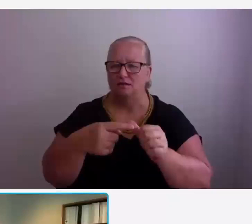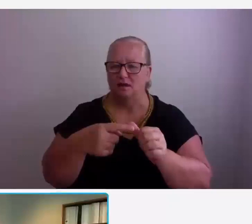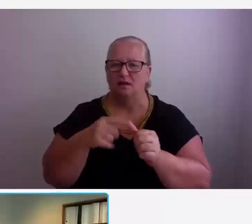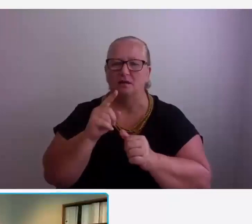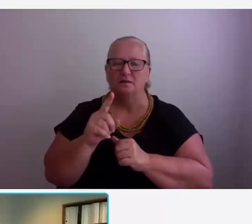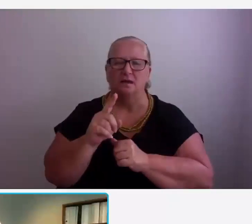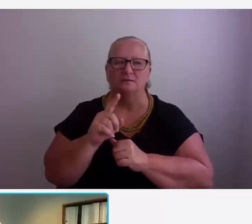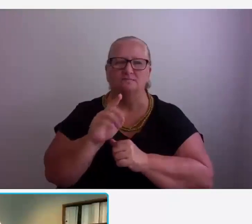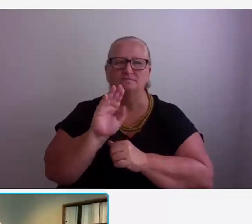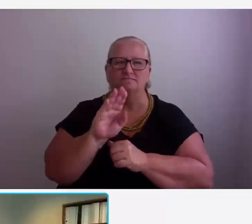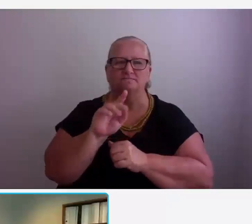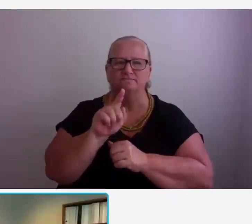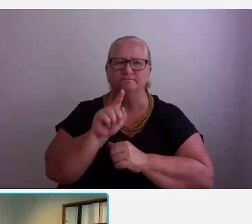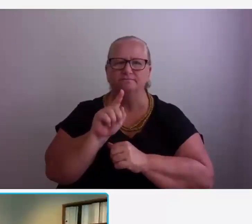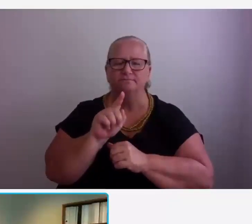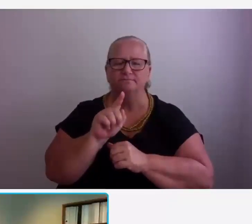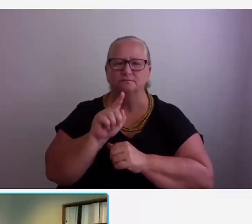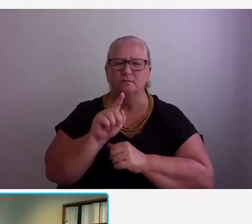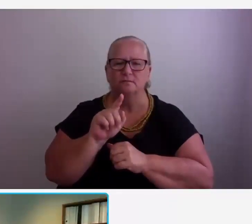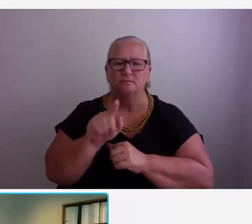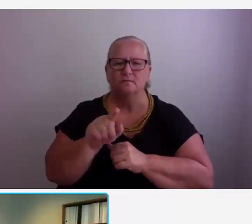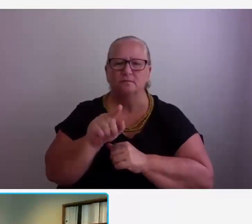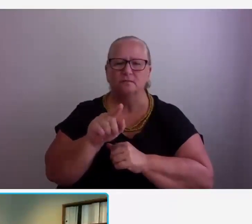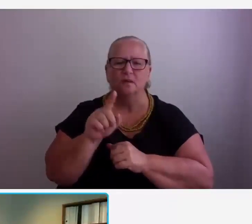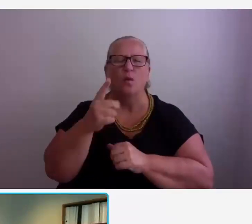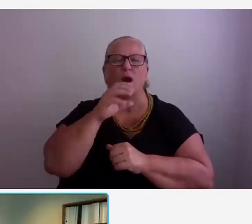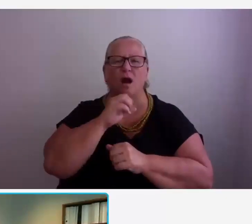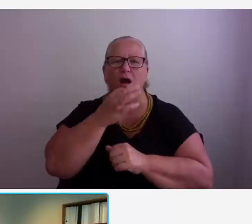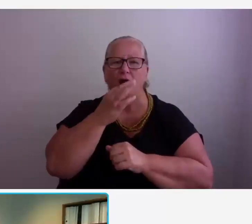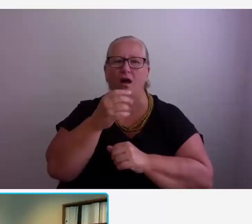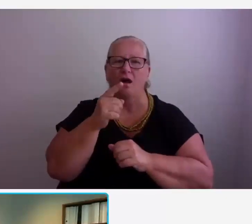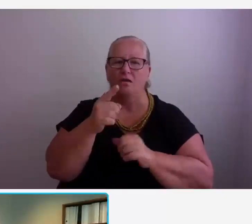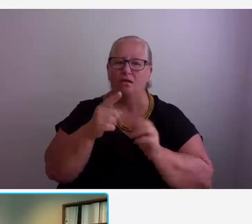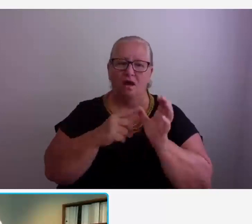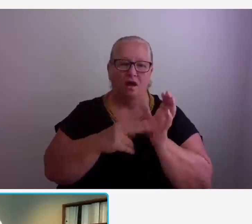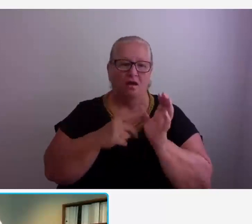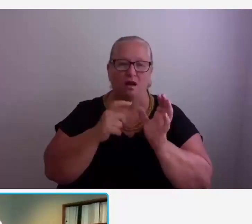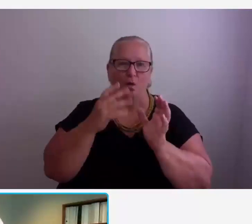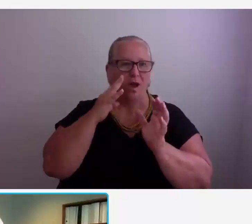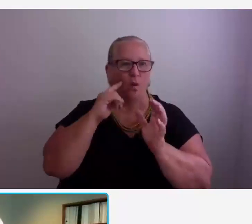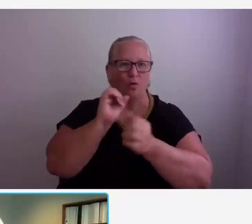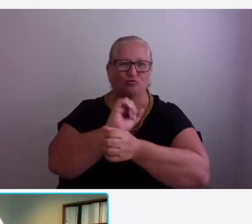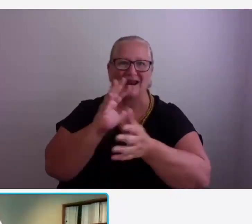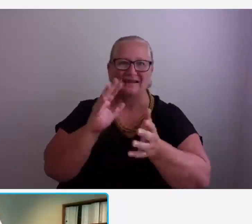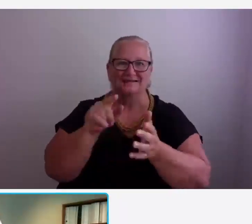Mark, Emil asks, when will the ANAC shadow assessment results be released to providers?